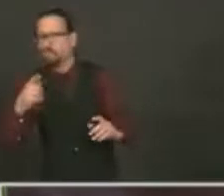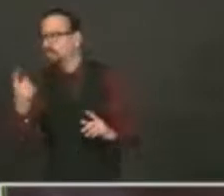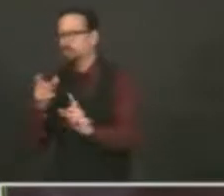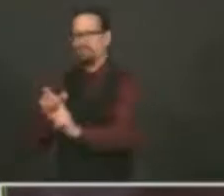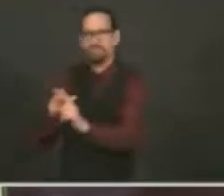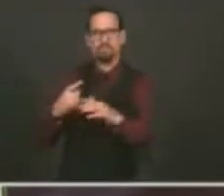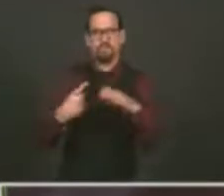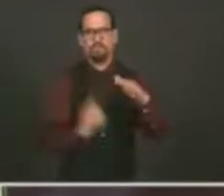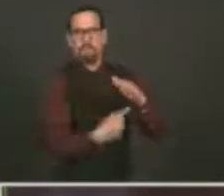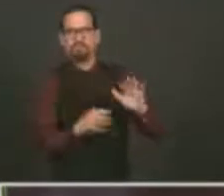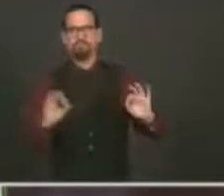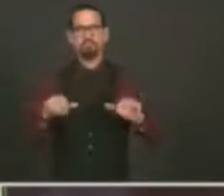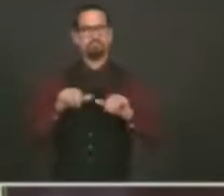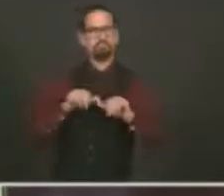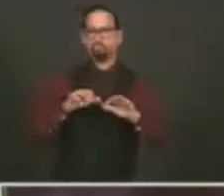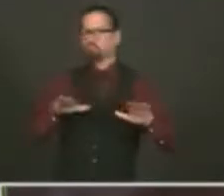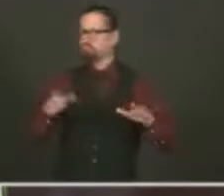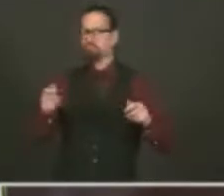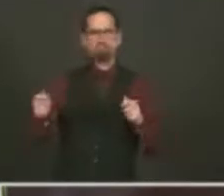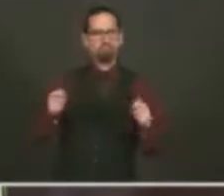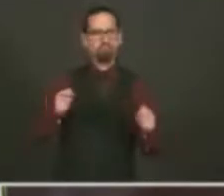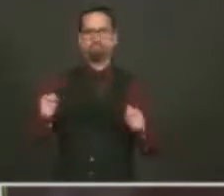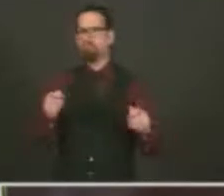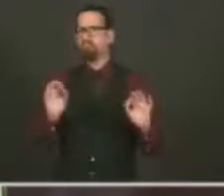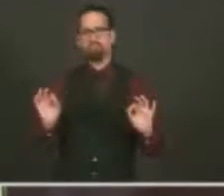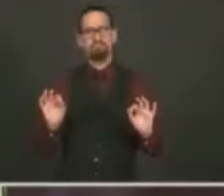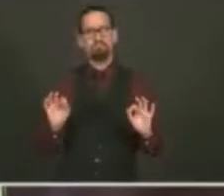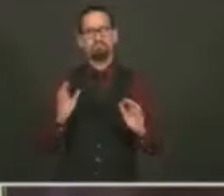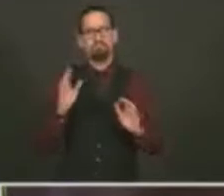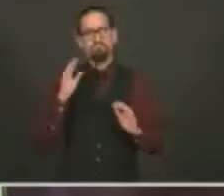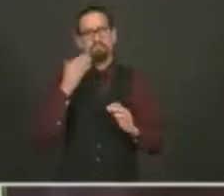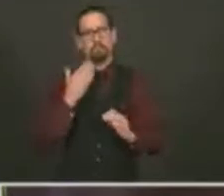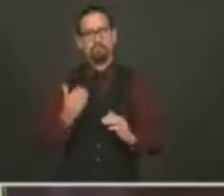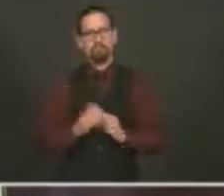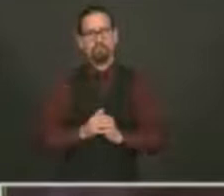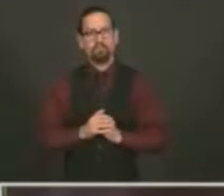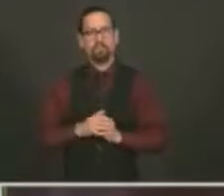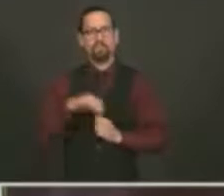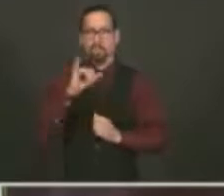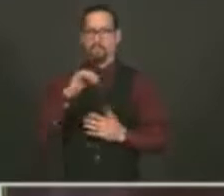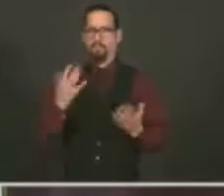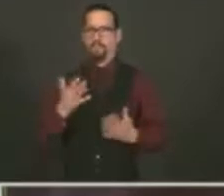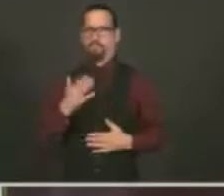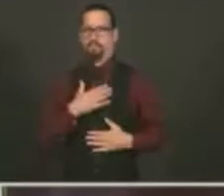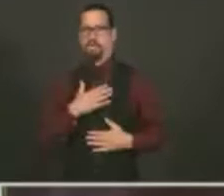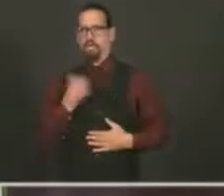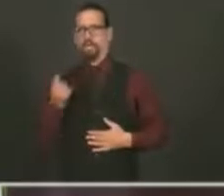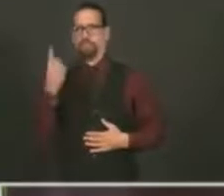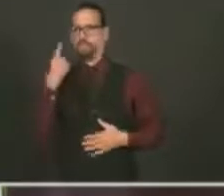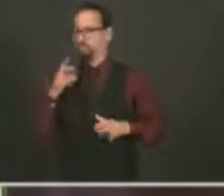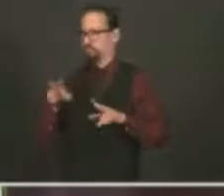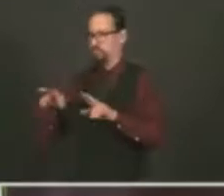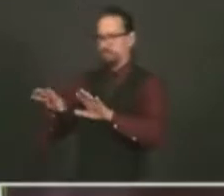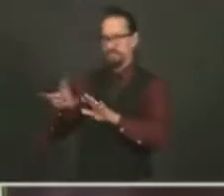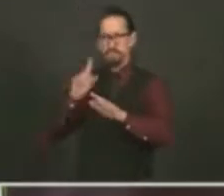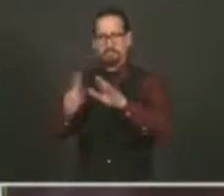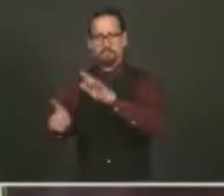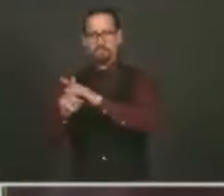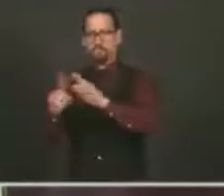and otherwise. So our understanding of how transmission occurs and the fact